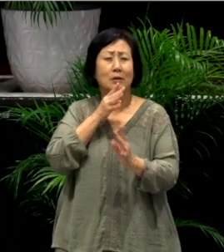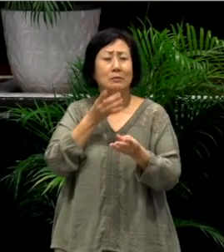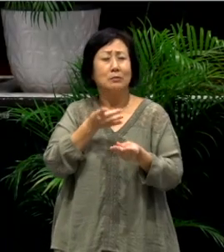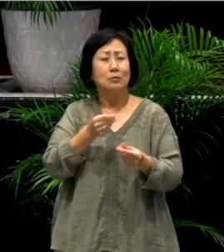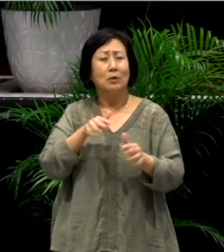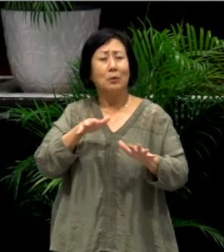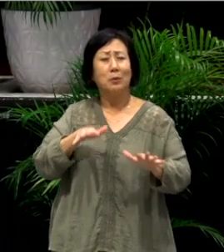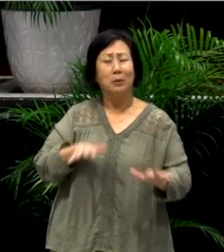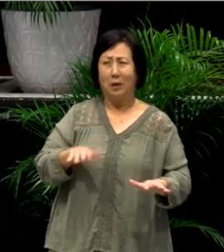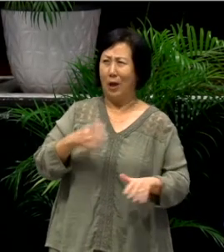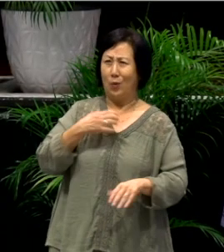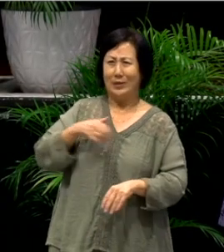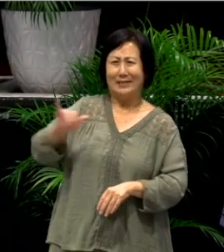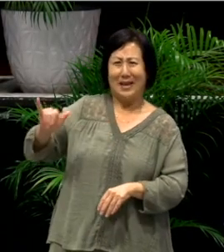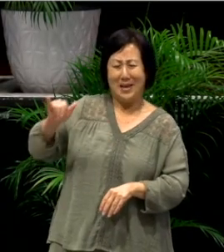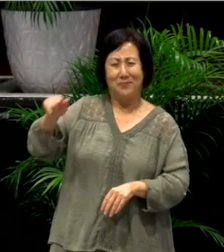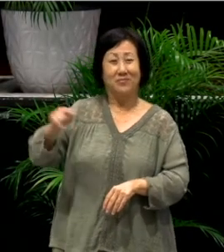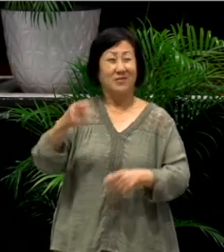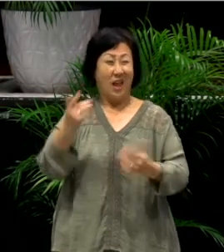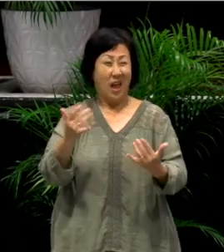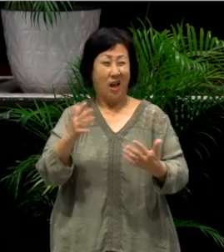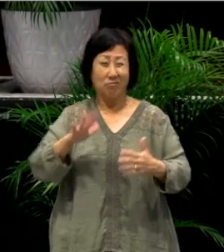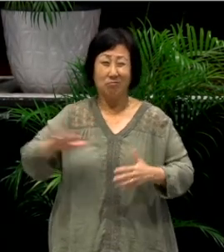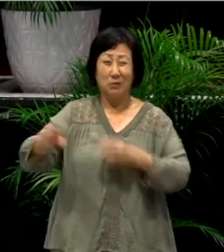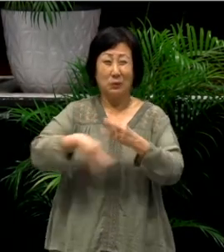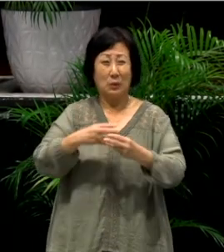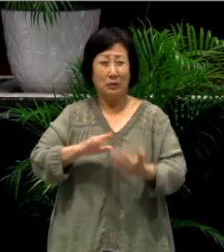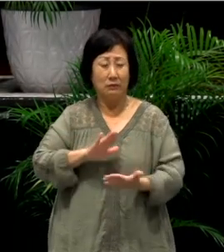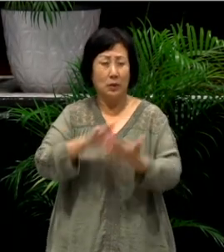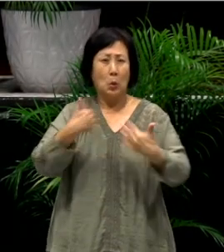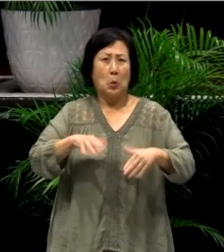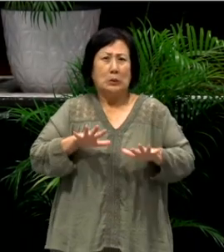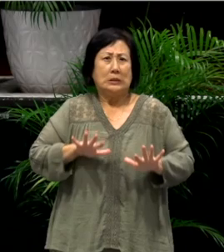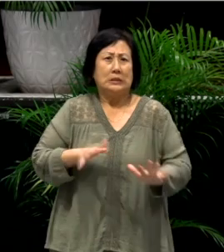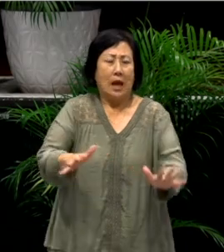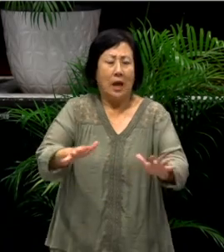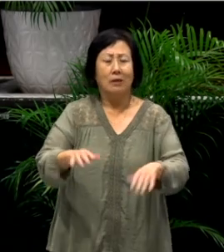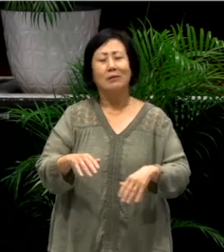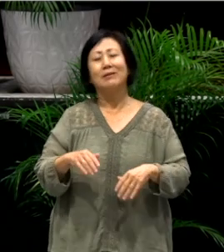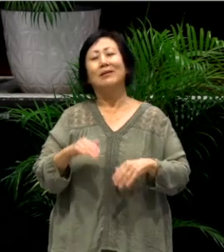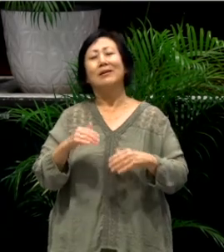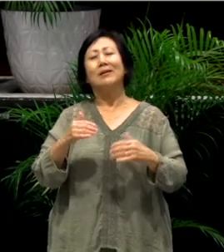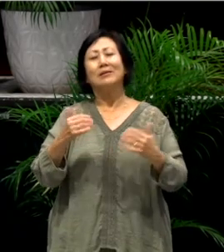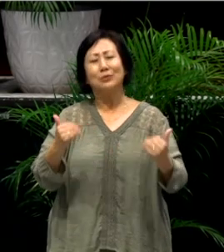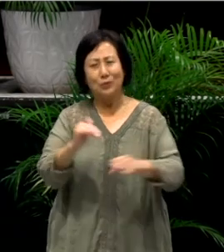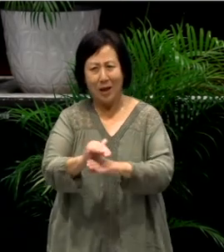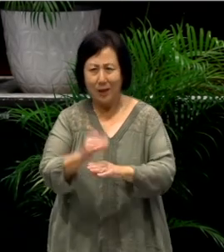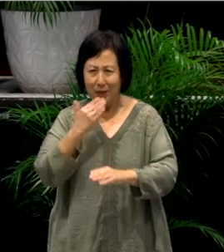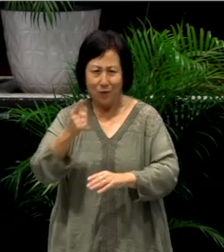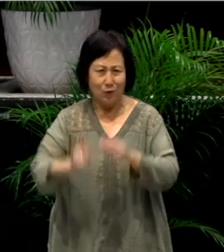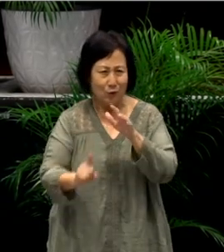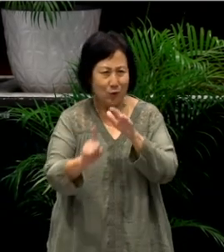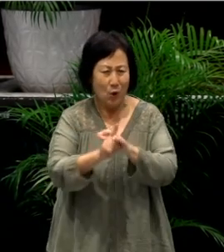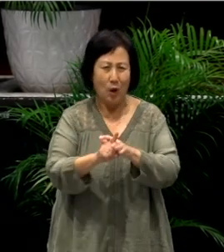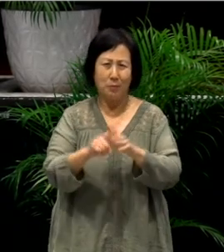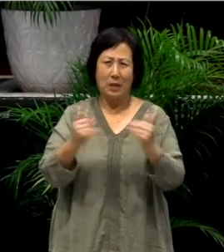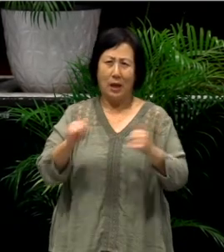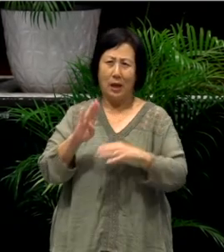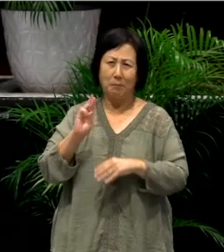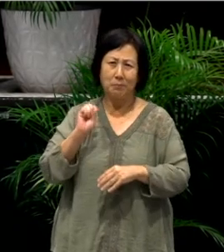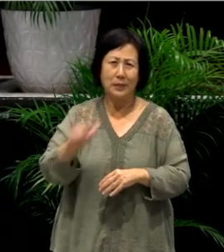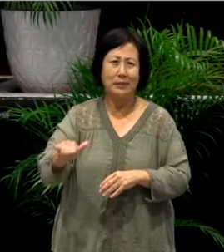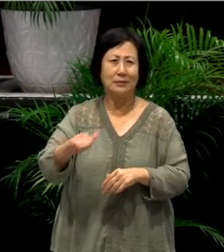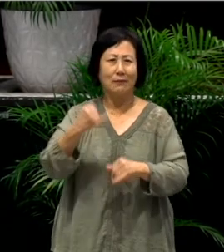times of high anxiety. So good afternoon, everyone. Thanks for showing up tonight. I know how busy it is right now with